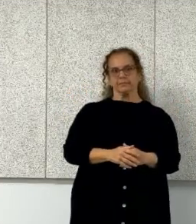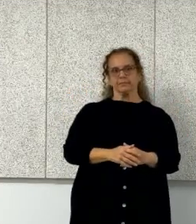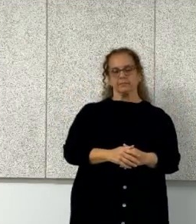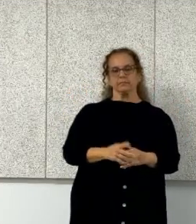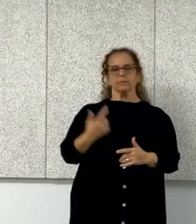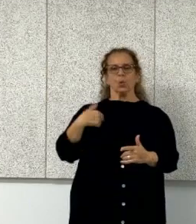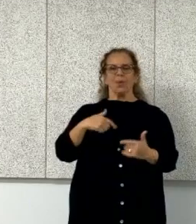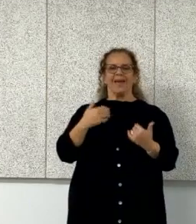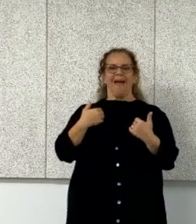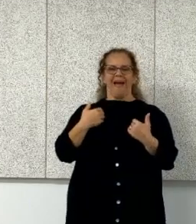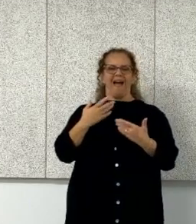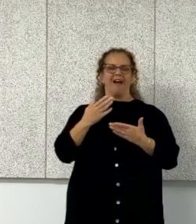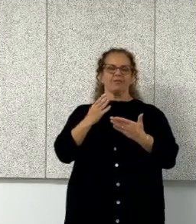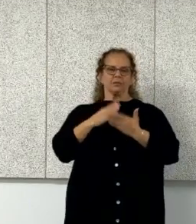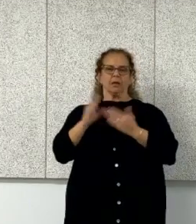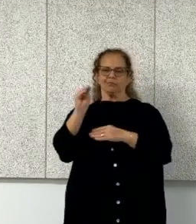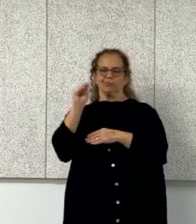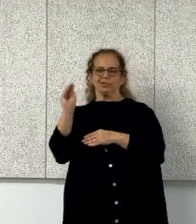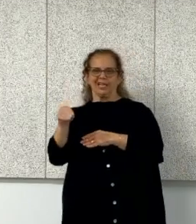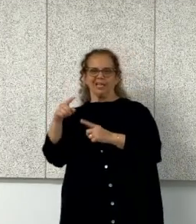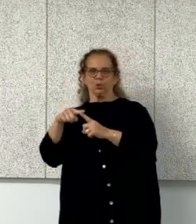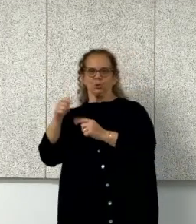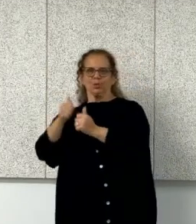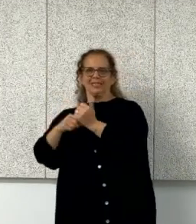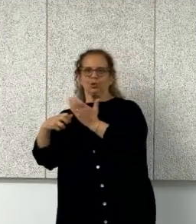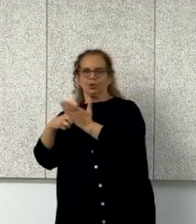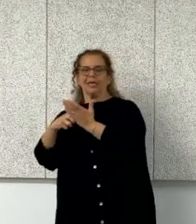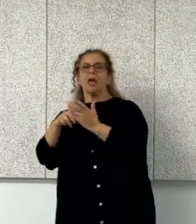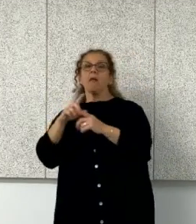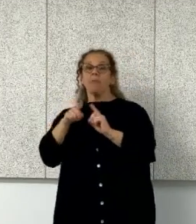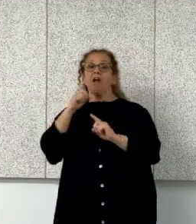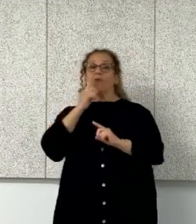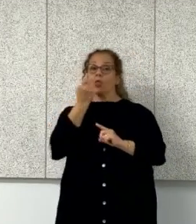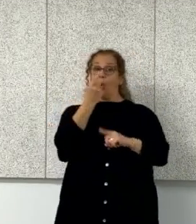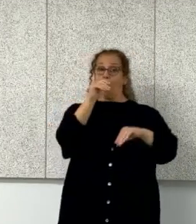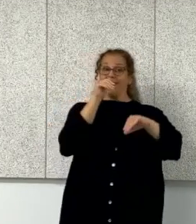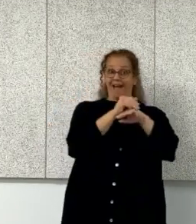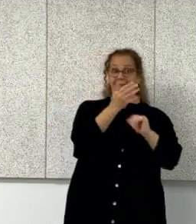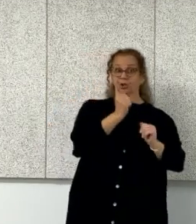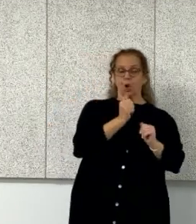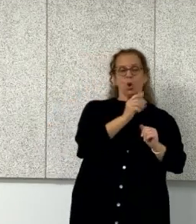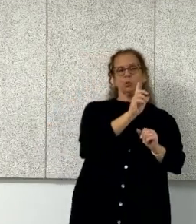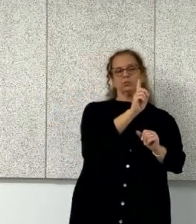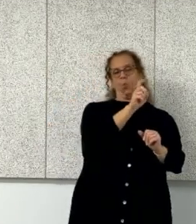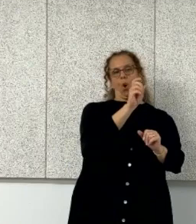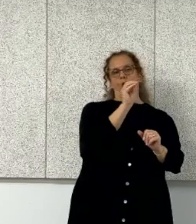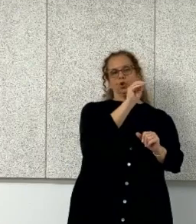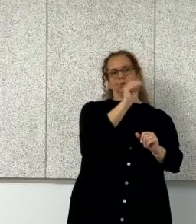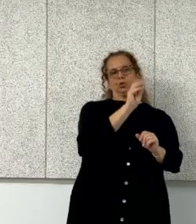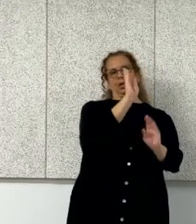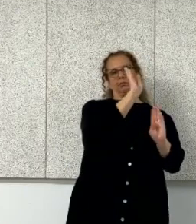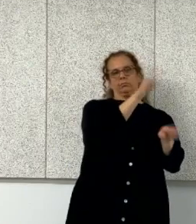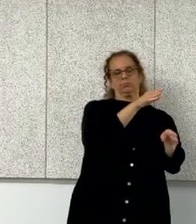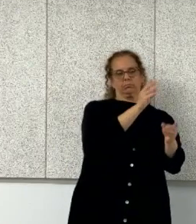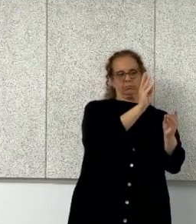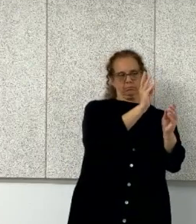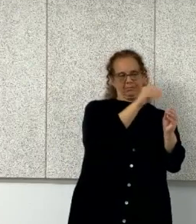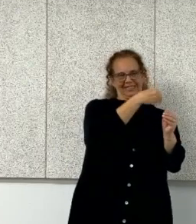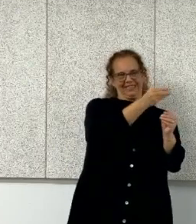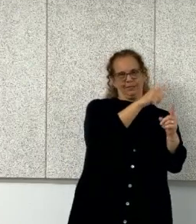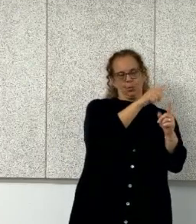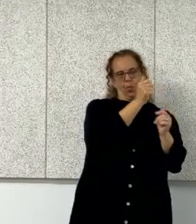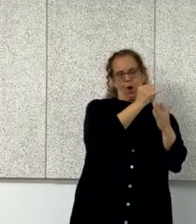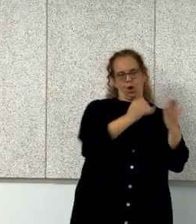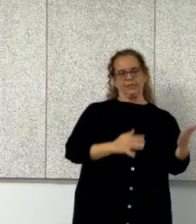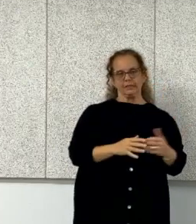each ticket, but the ticket revenue goes to the artists, period, right? Of course, like in any present situation, there is like